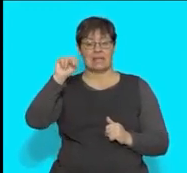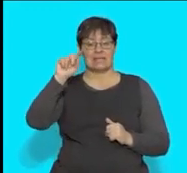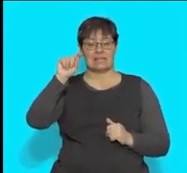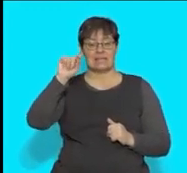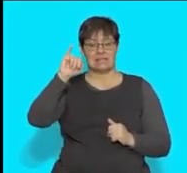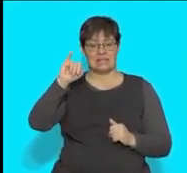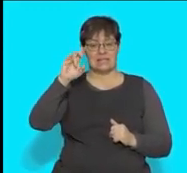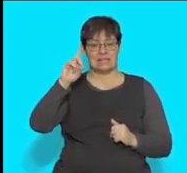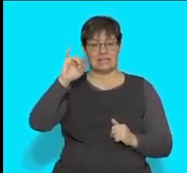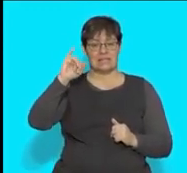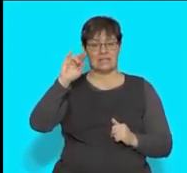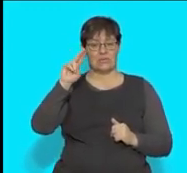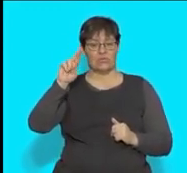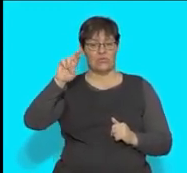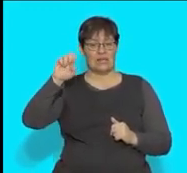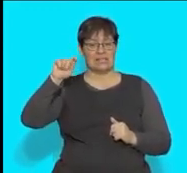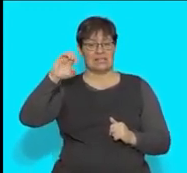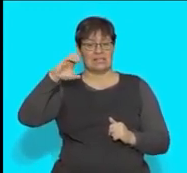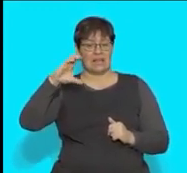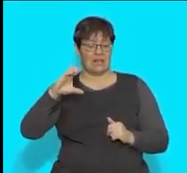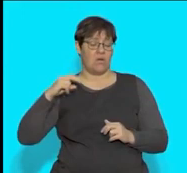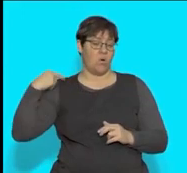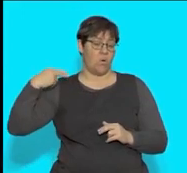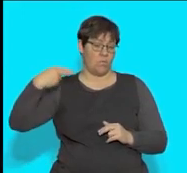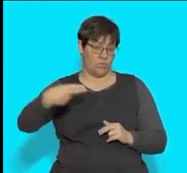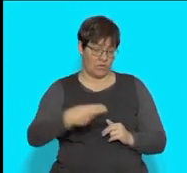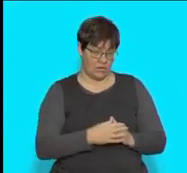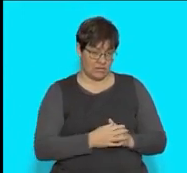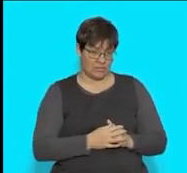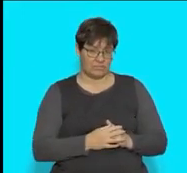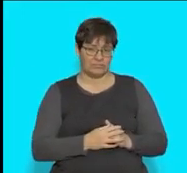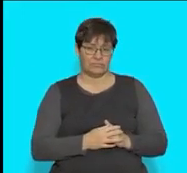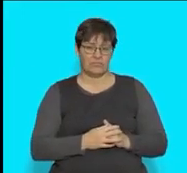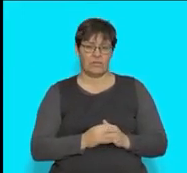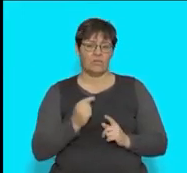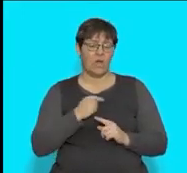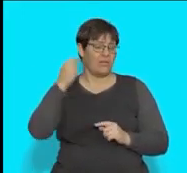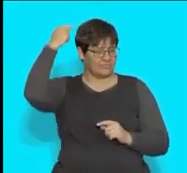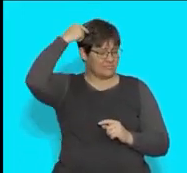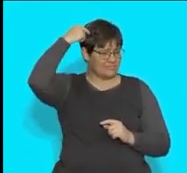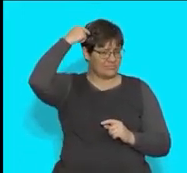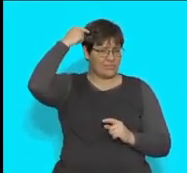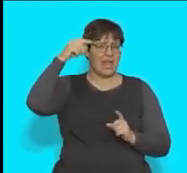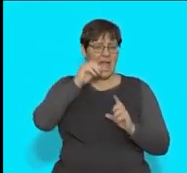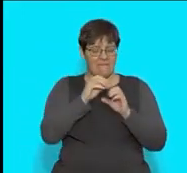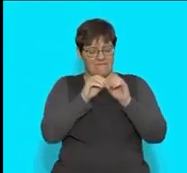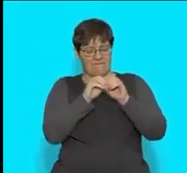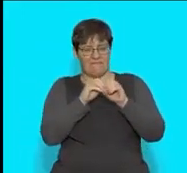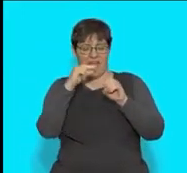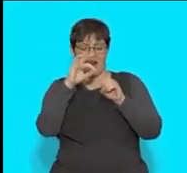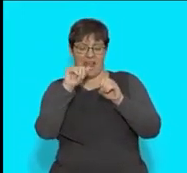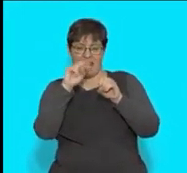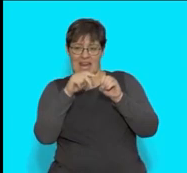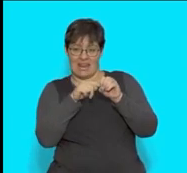Anti-Diuretic Hormone. And guys, what it is here, you have a little pituitary gland, right? It's an endocrine gland. That's